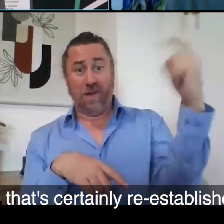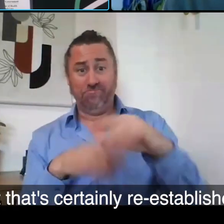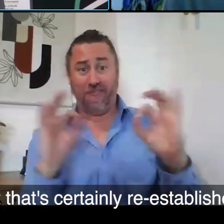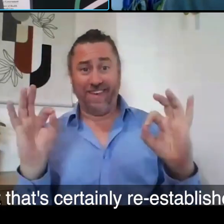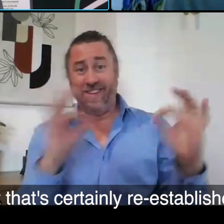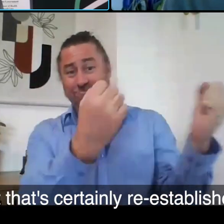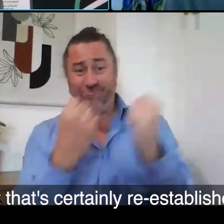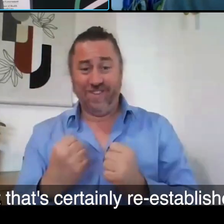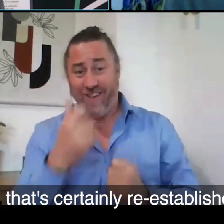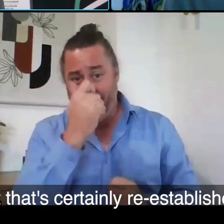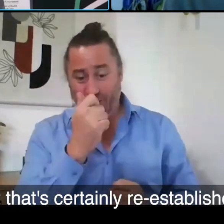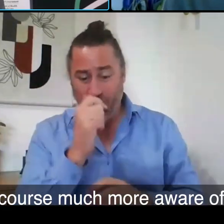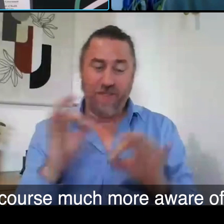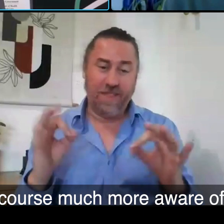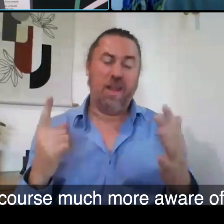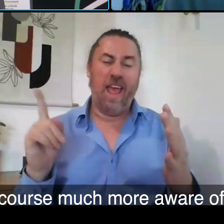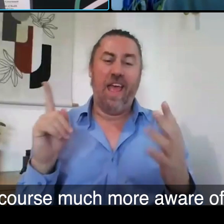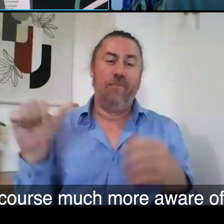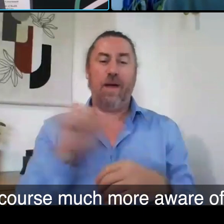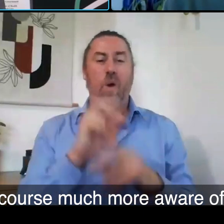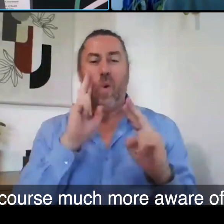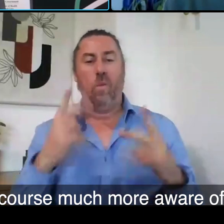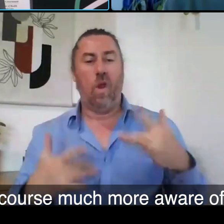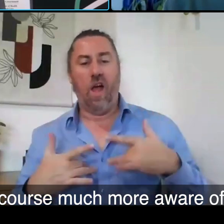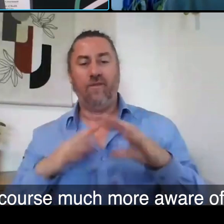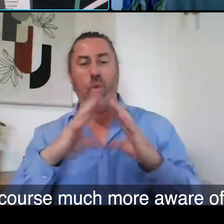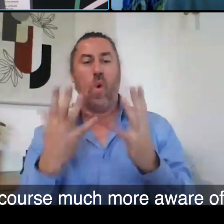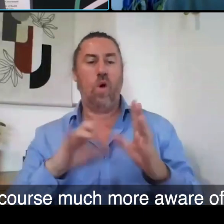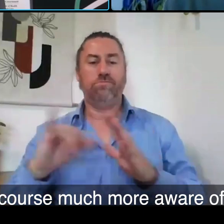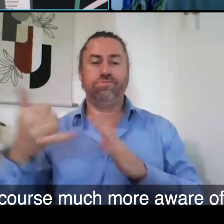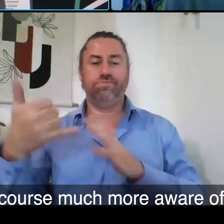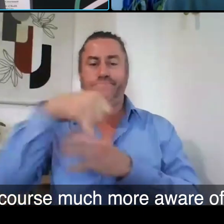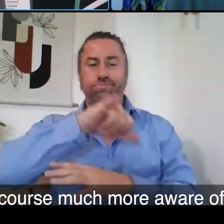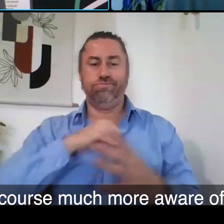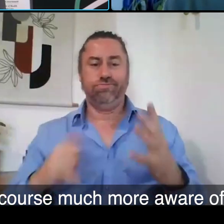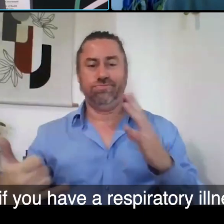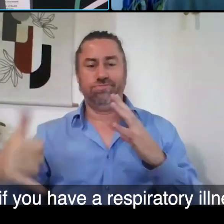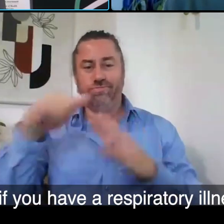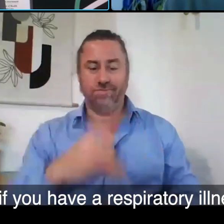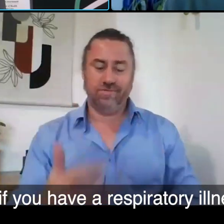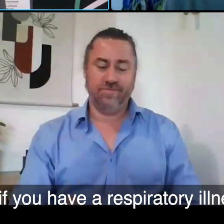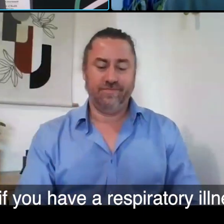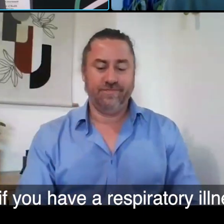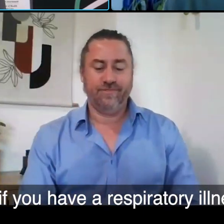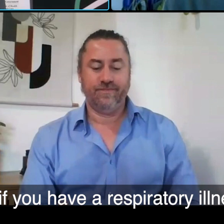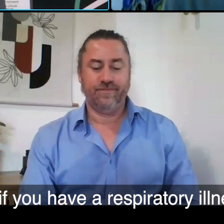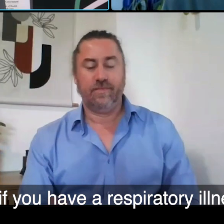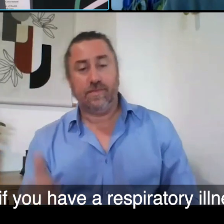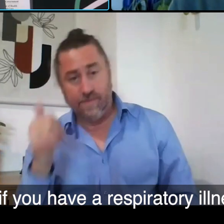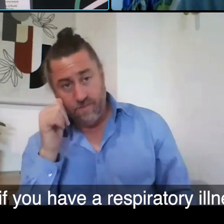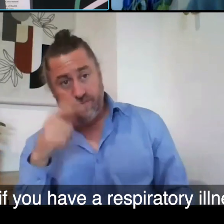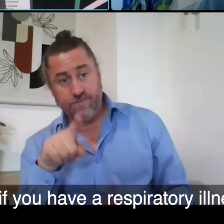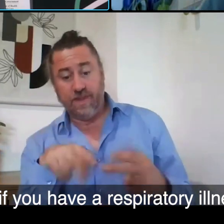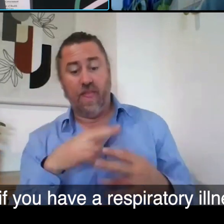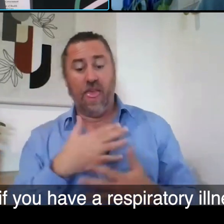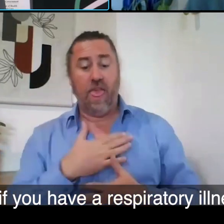that's certainly re-established. People are, of course, much more aware of the reason to get a test if you have a